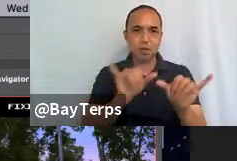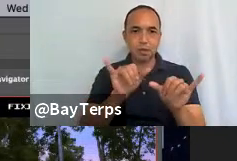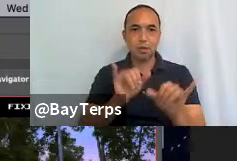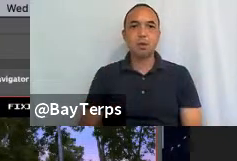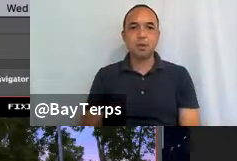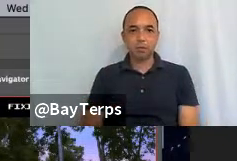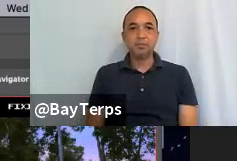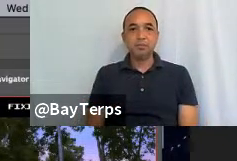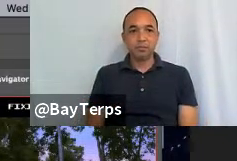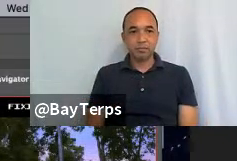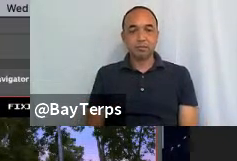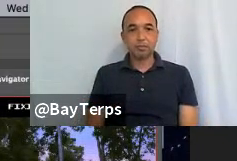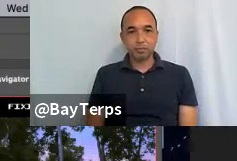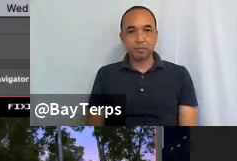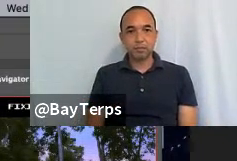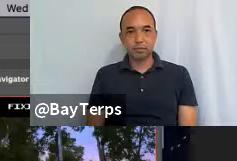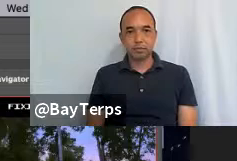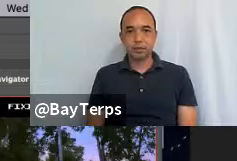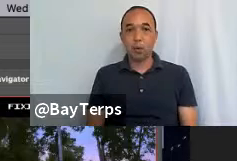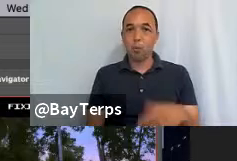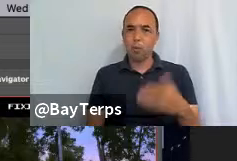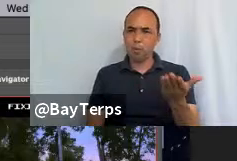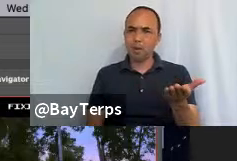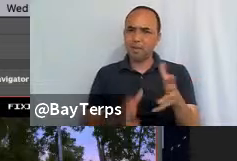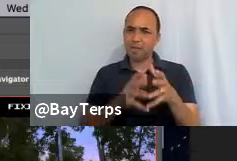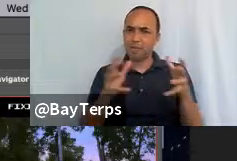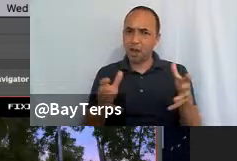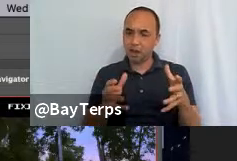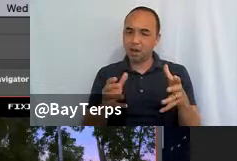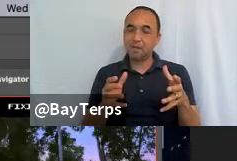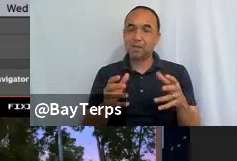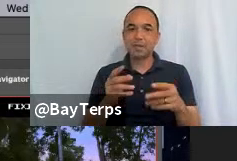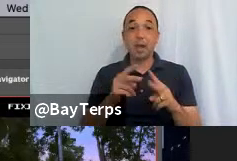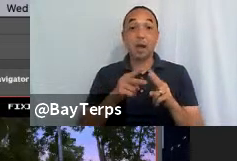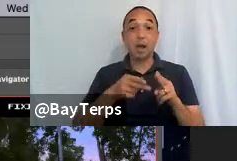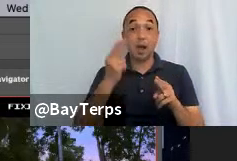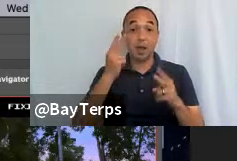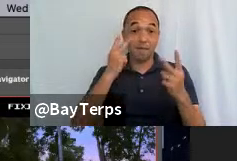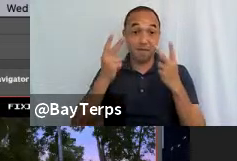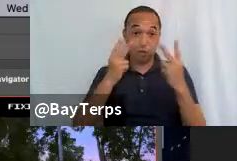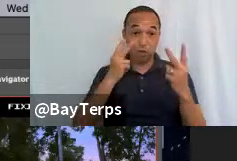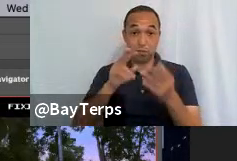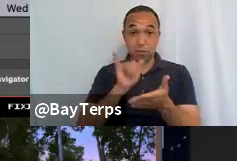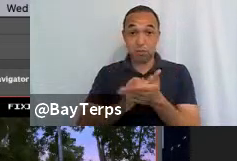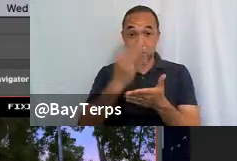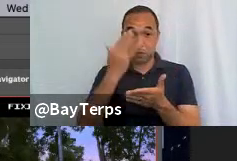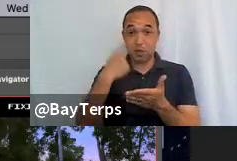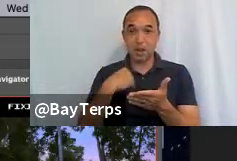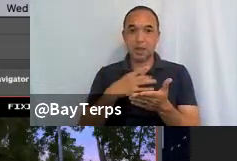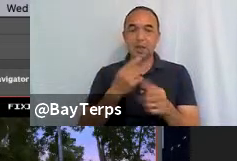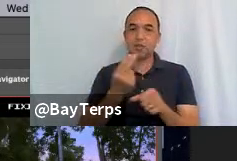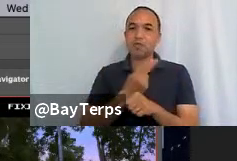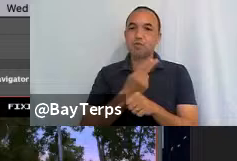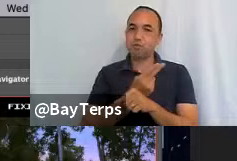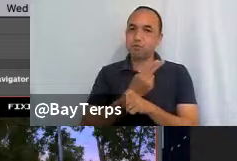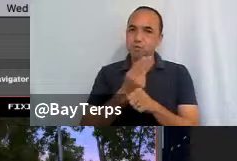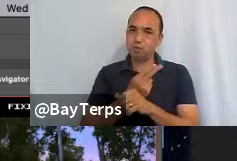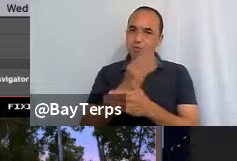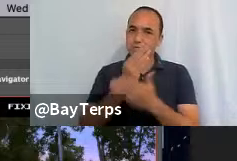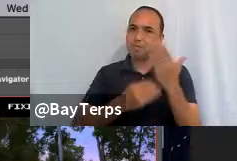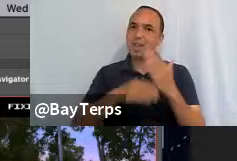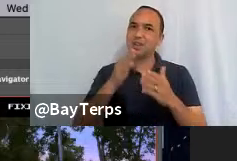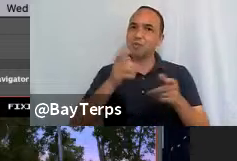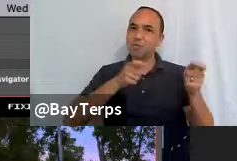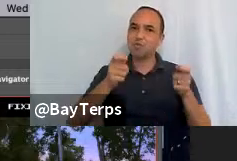a lot of this stuff is really visual, and that's why I like to do all of this by using manual controls rather than just doing